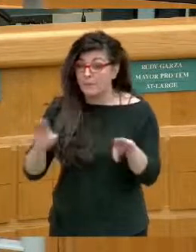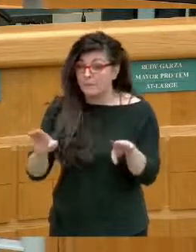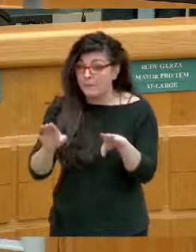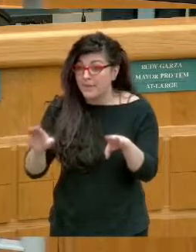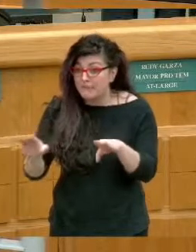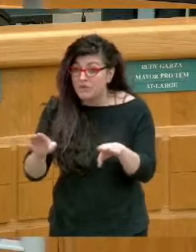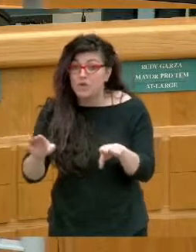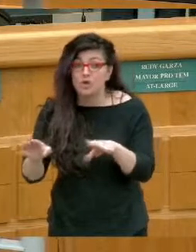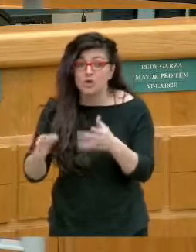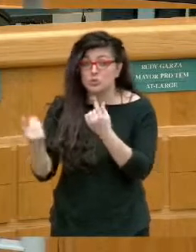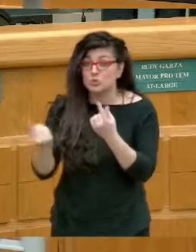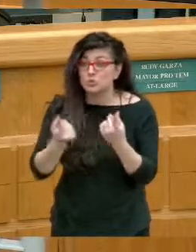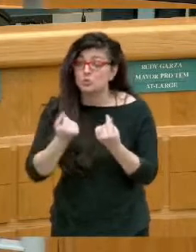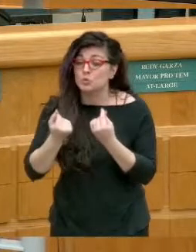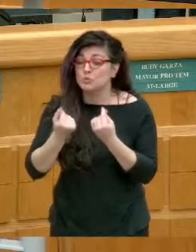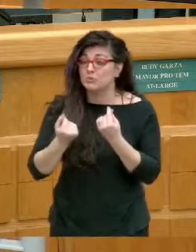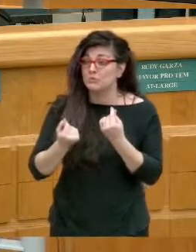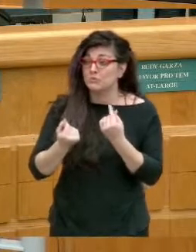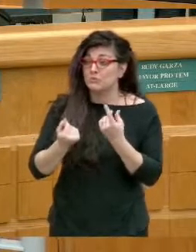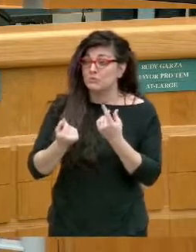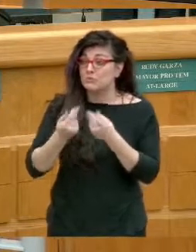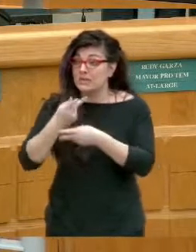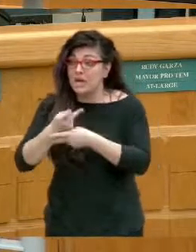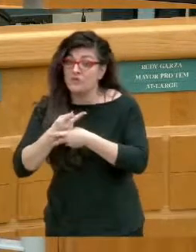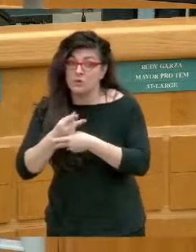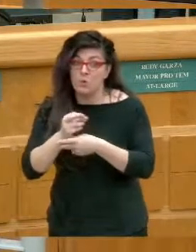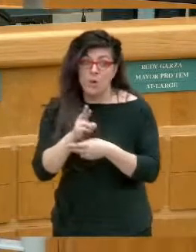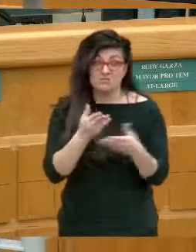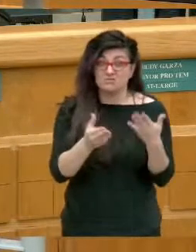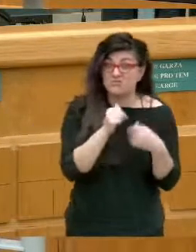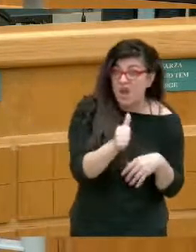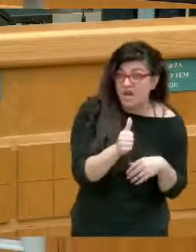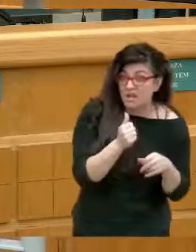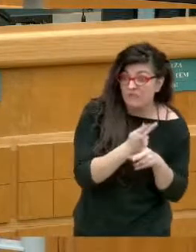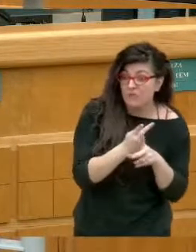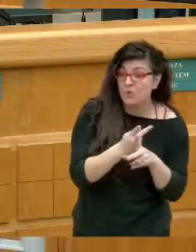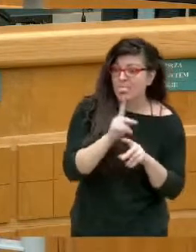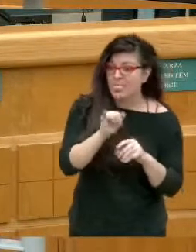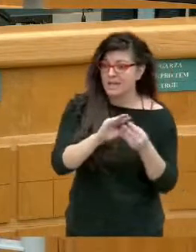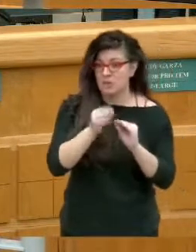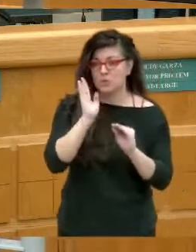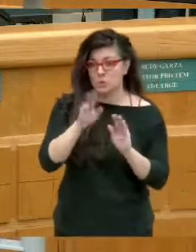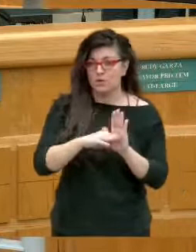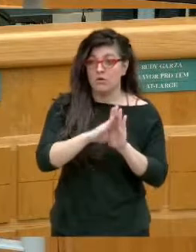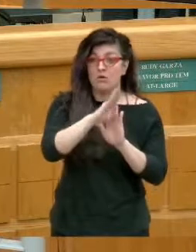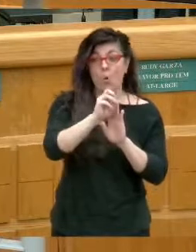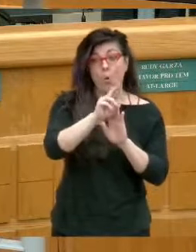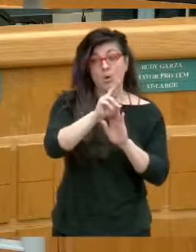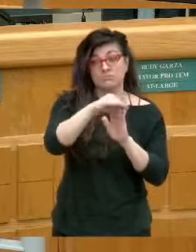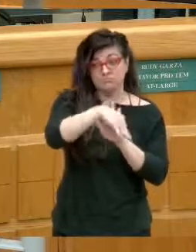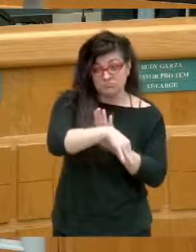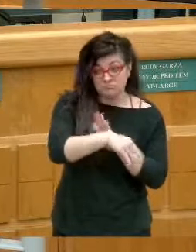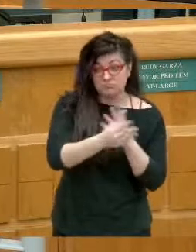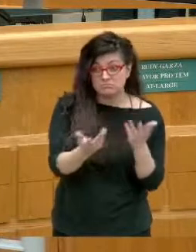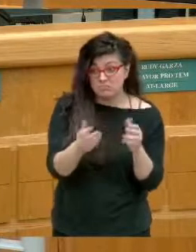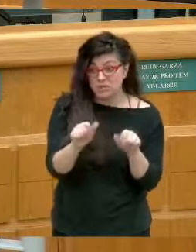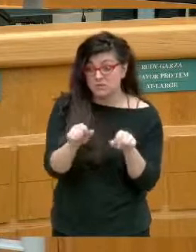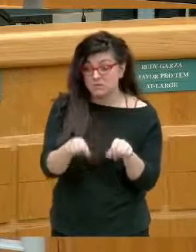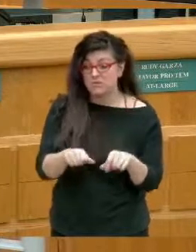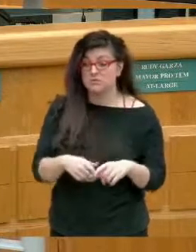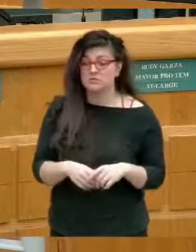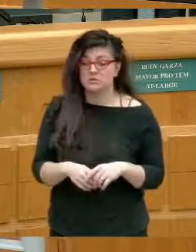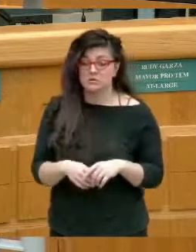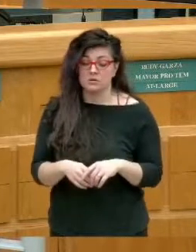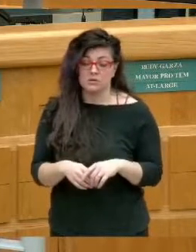curve. And certainly the way that the data looks right now, the case data with the outbreak inflating our numbers above